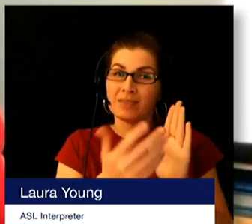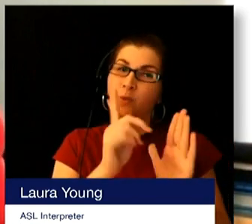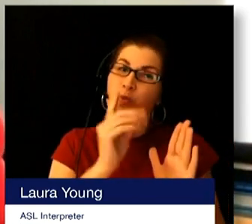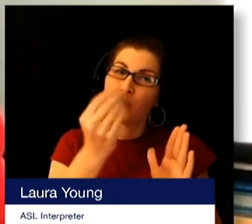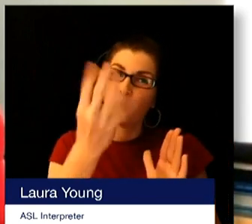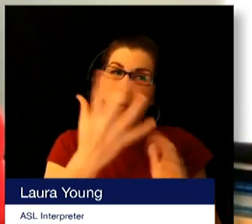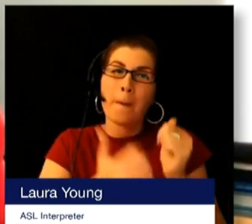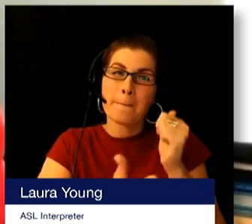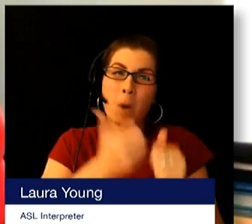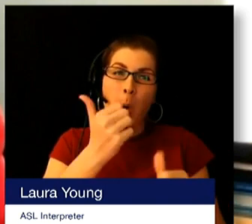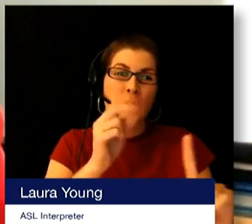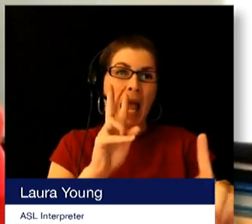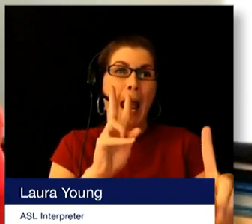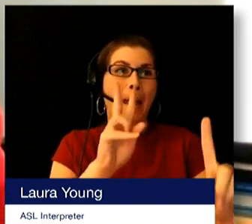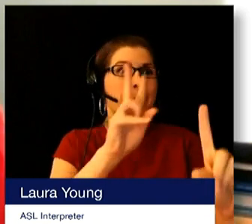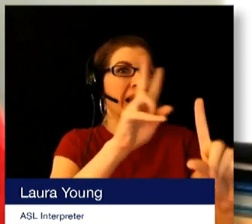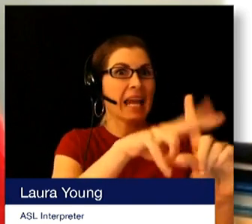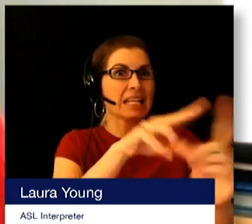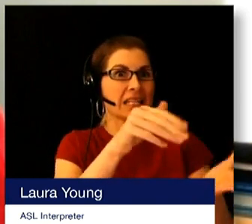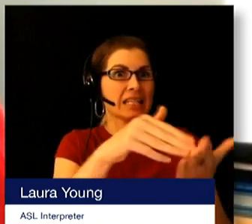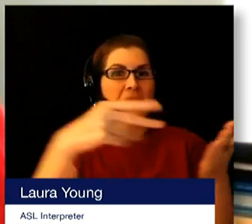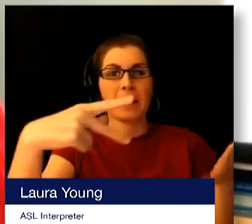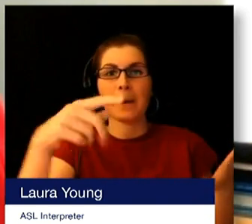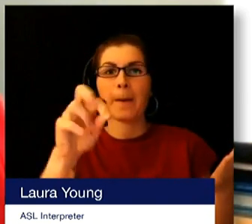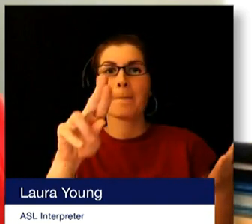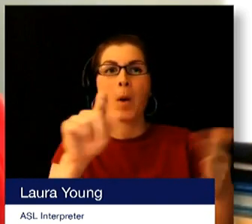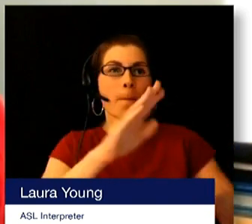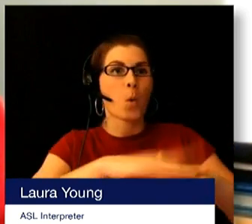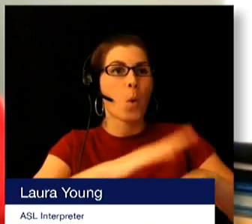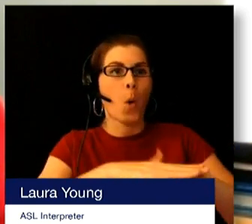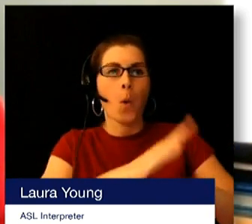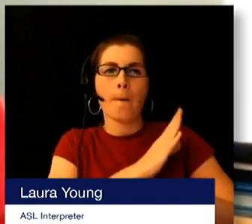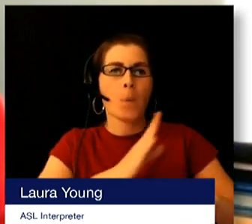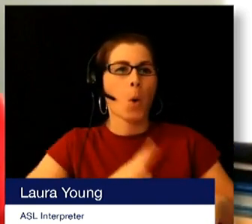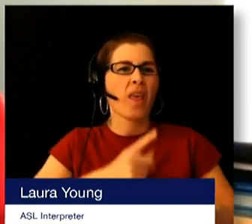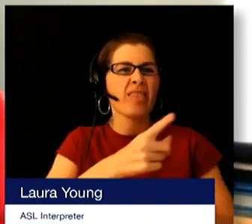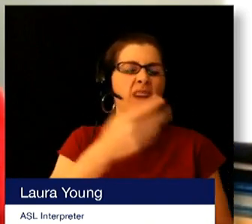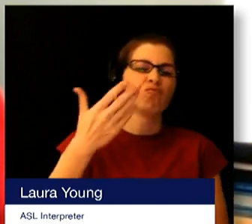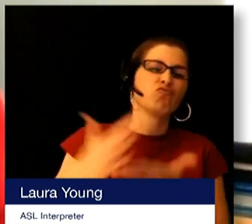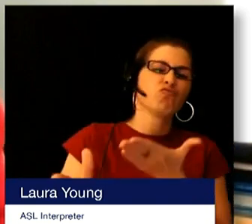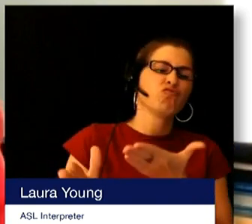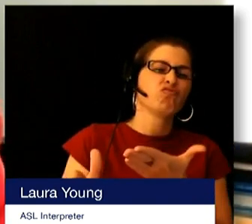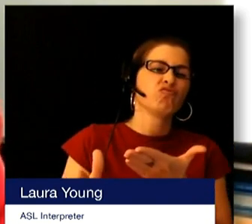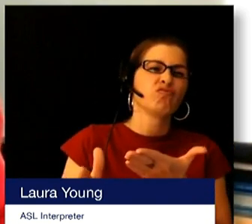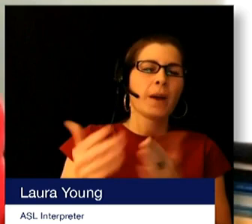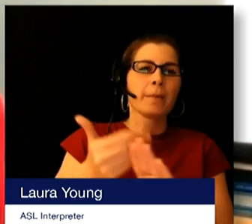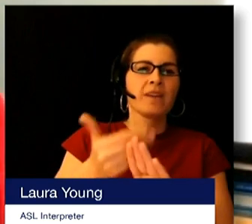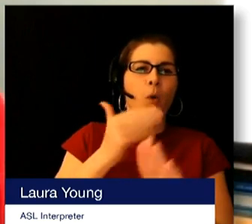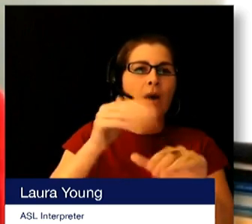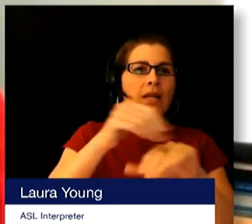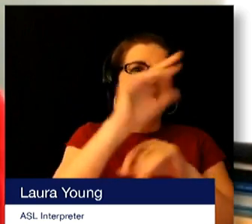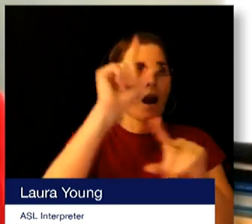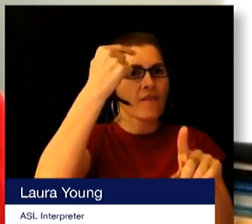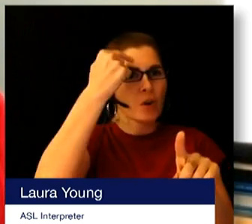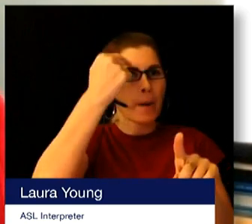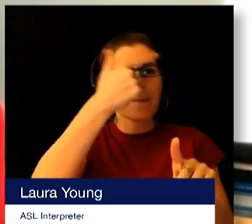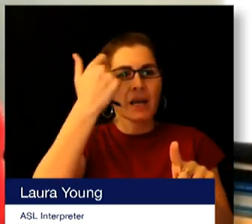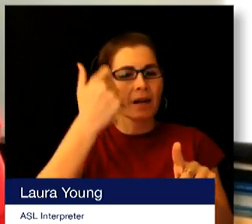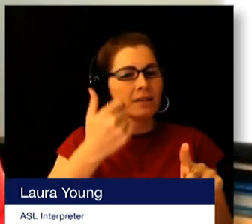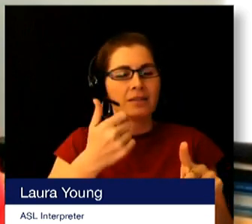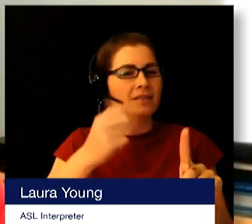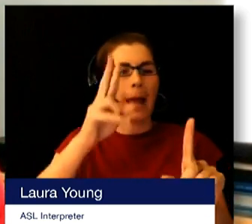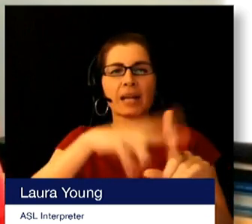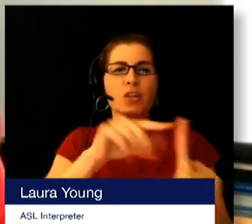that are submitted to the parole board are rejected before they can even see the governor for them to be reviewed, because they don't meet those basic